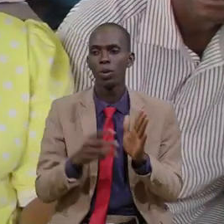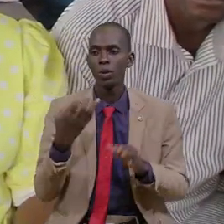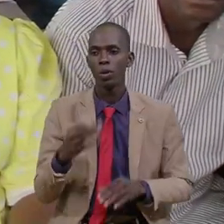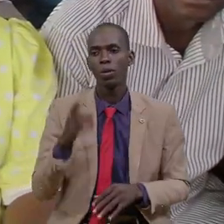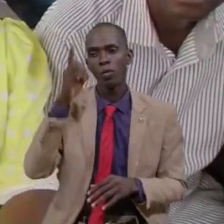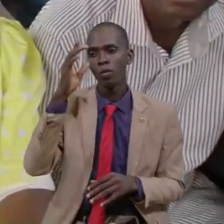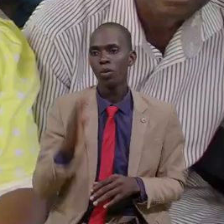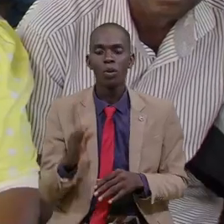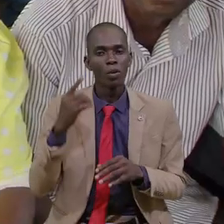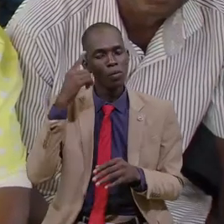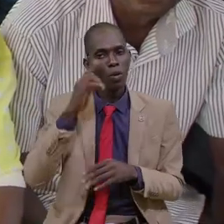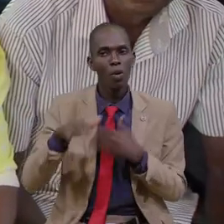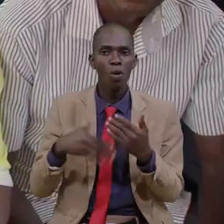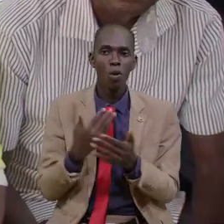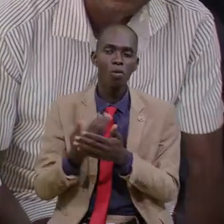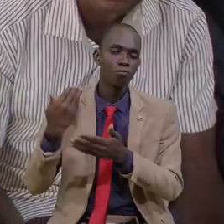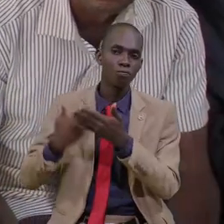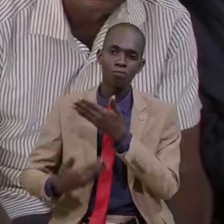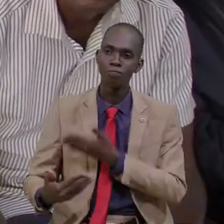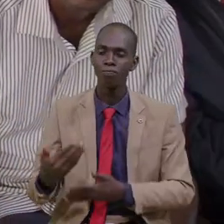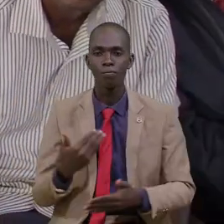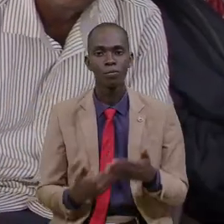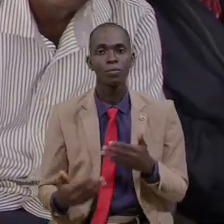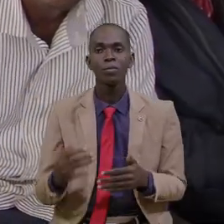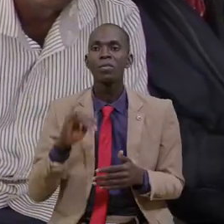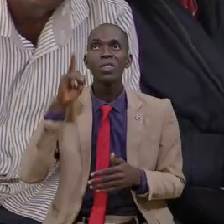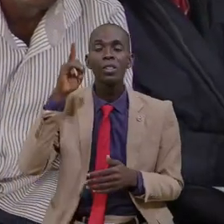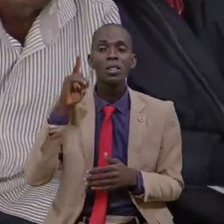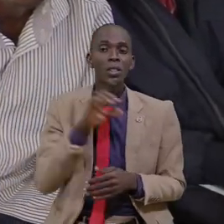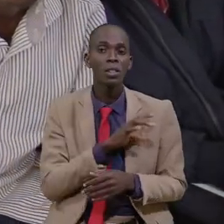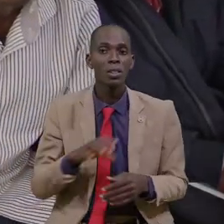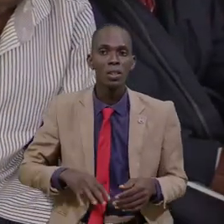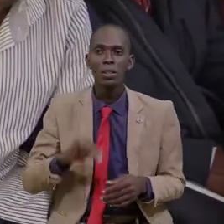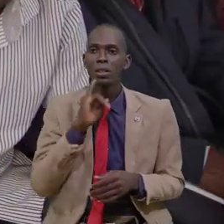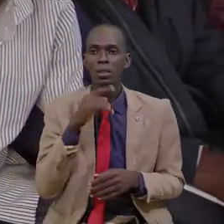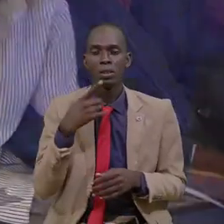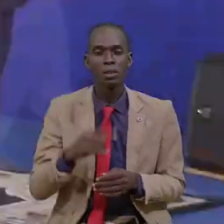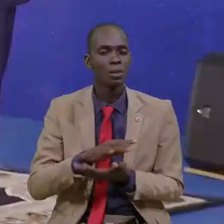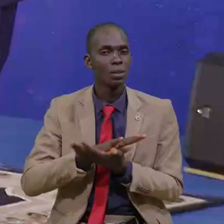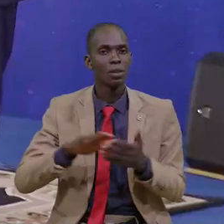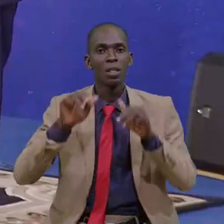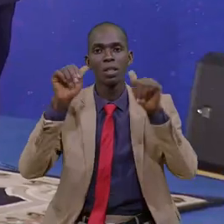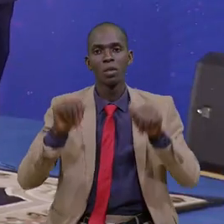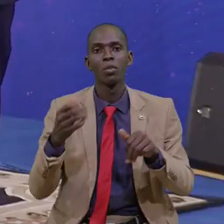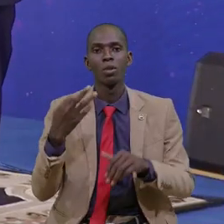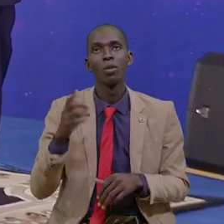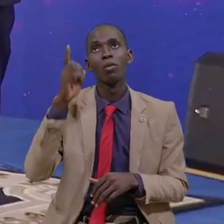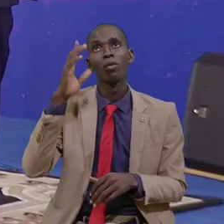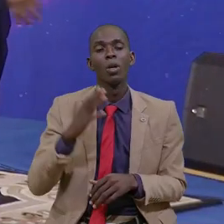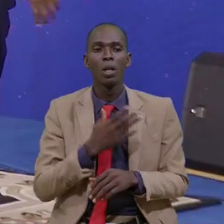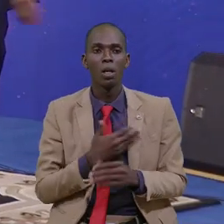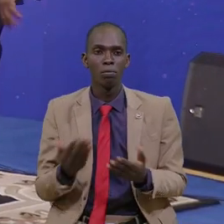because Jesus is the expression of the will of God. And he's upholding all things by